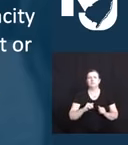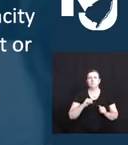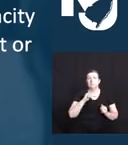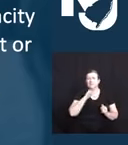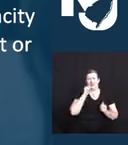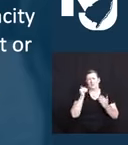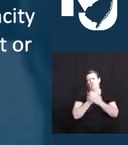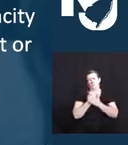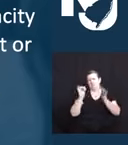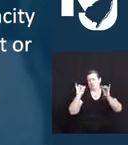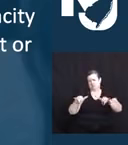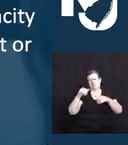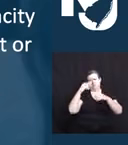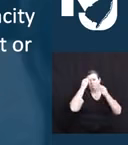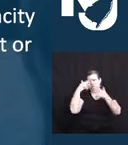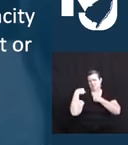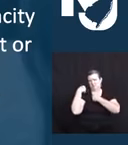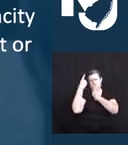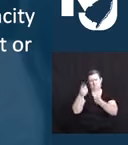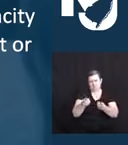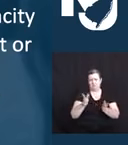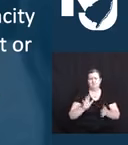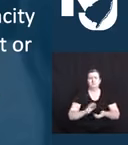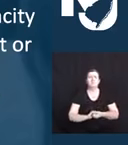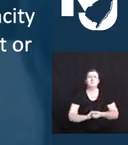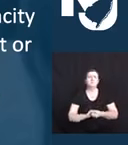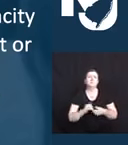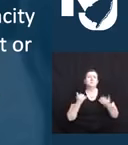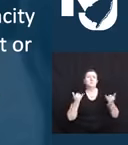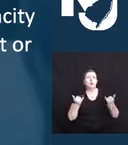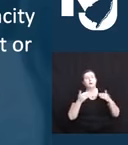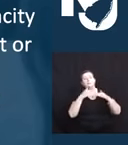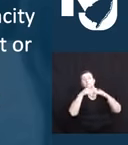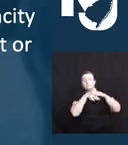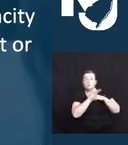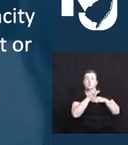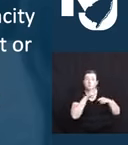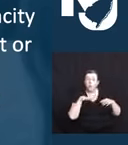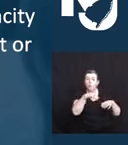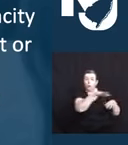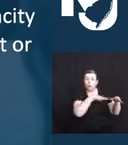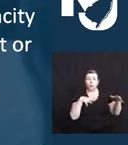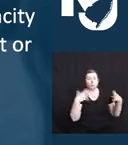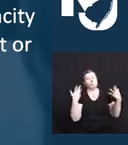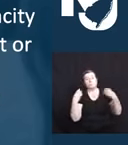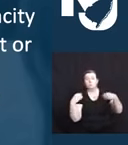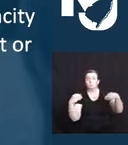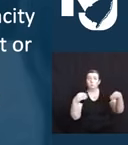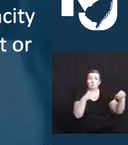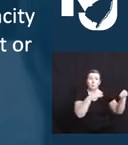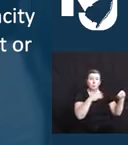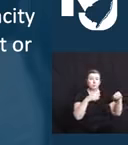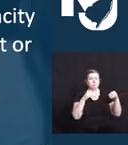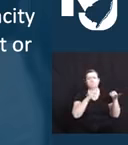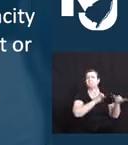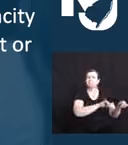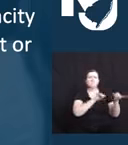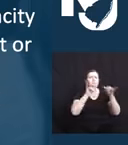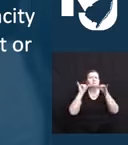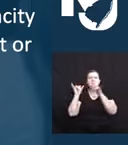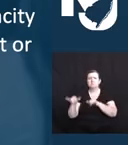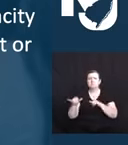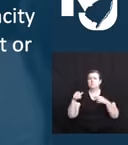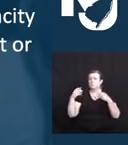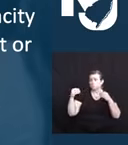that. Businesses within the indoor portions of a mall will be treated just as they would if they were located outside